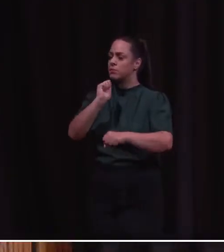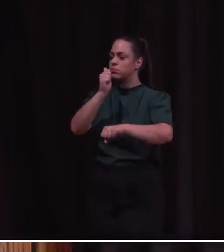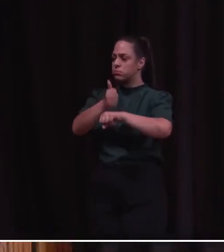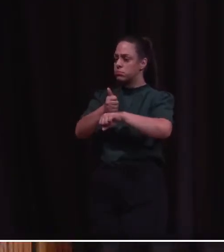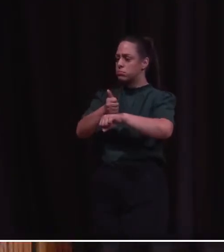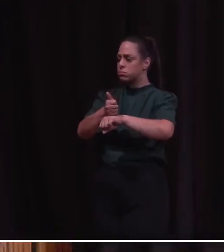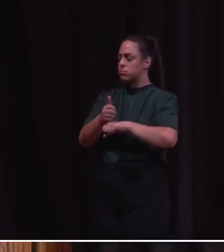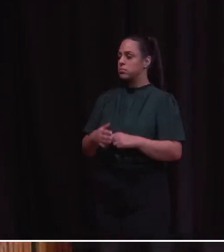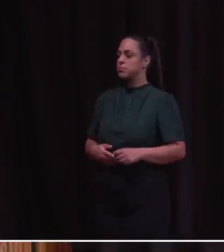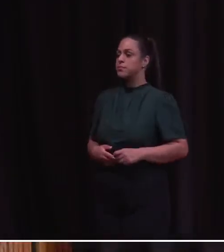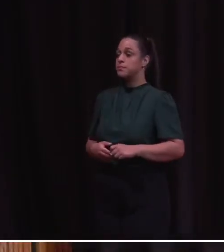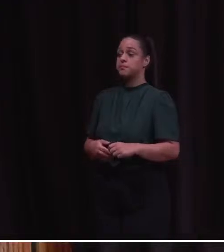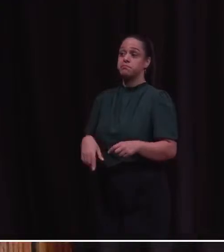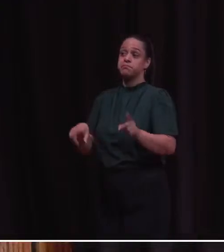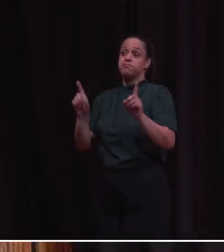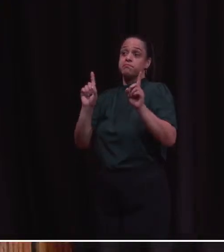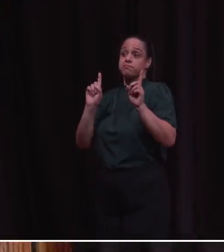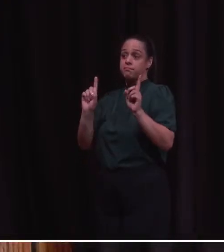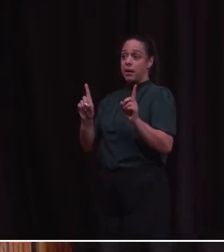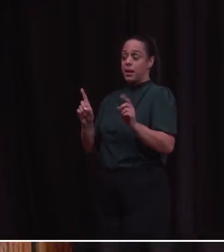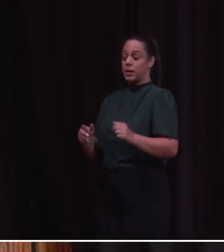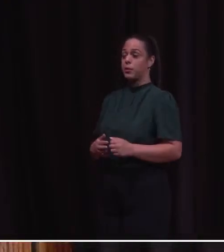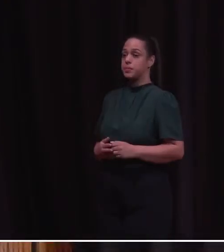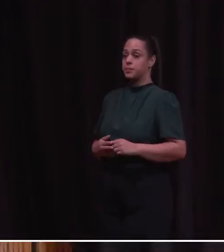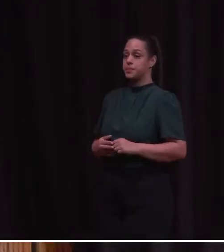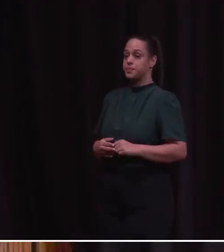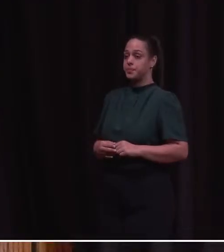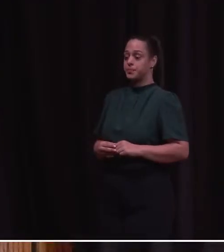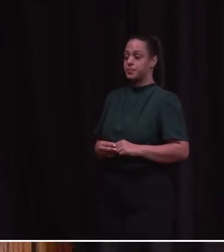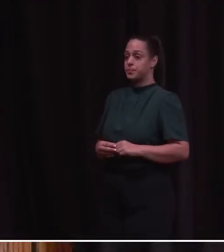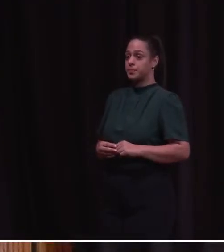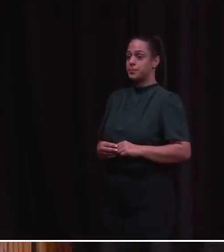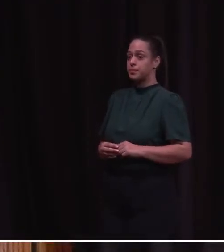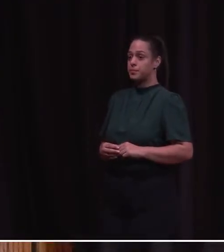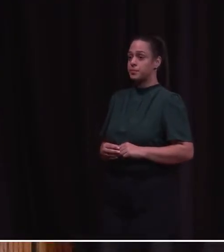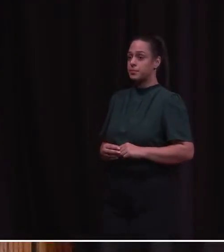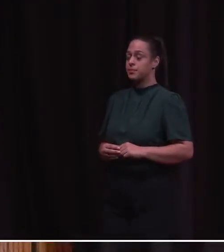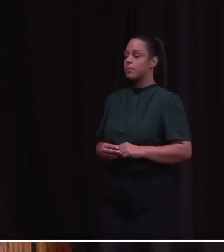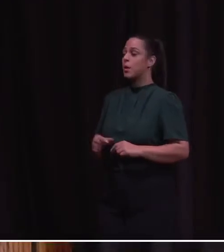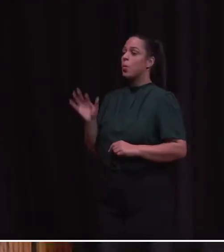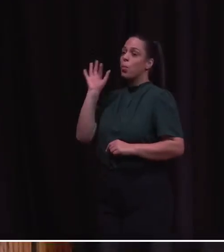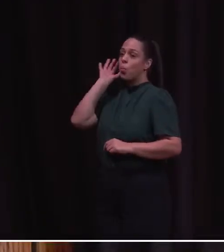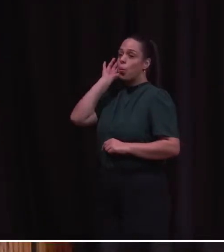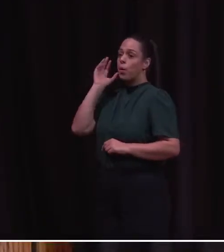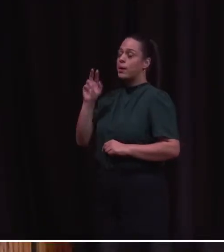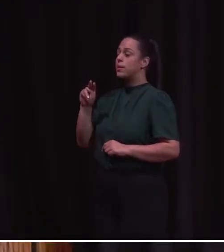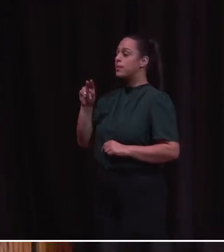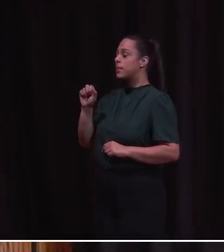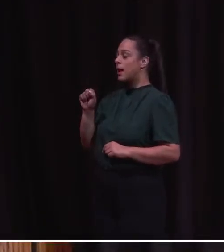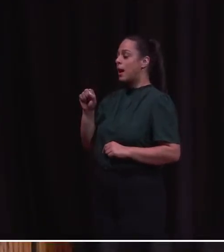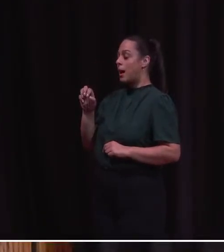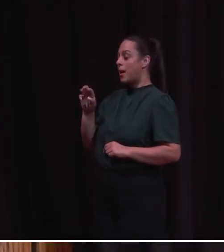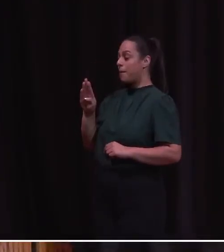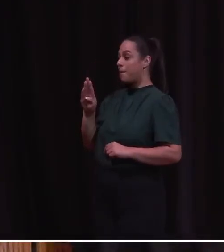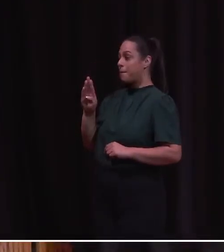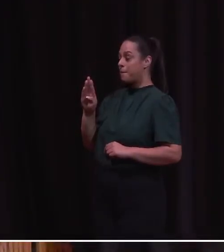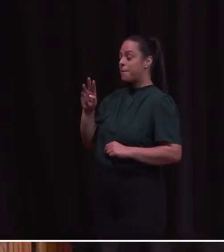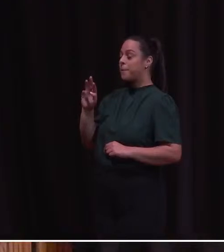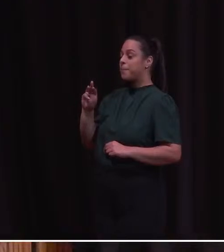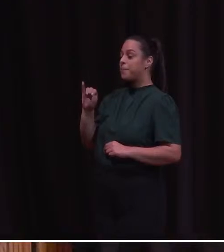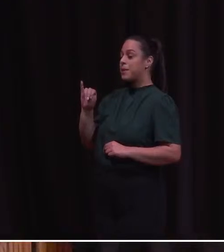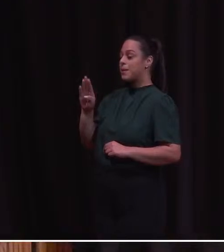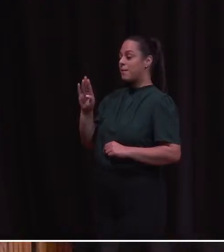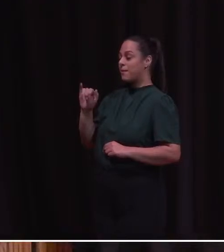the Namibians were not the first African women Olympians to be subjected to demeaning and degrading treatments in the name of